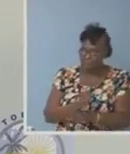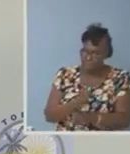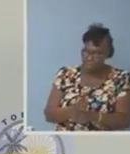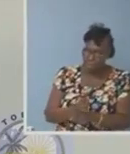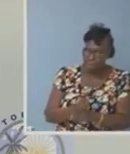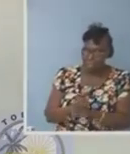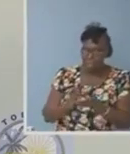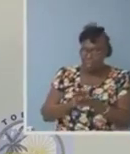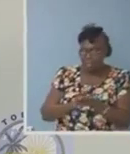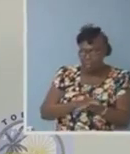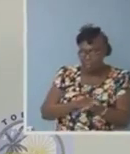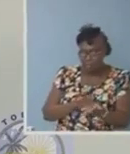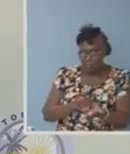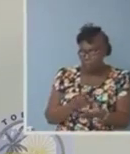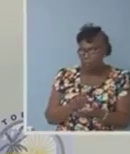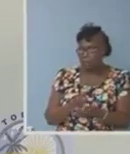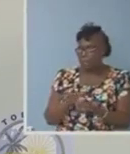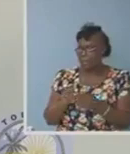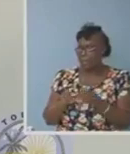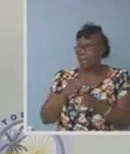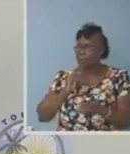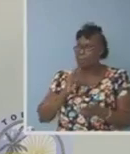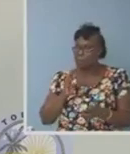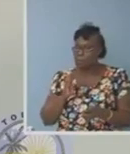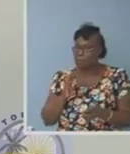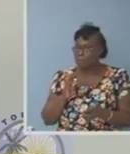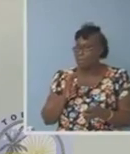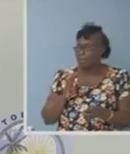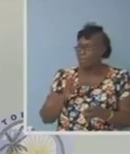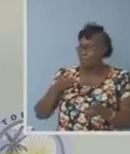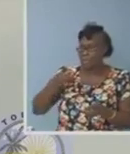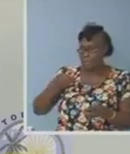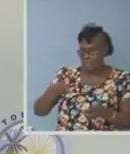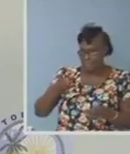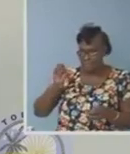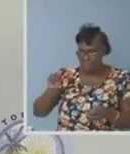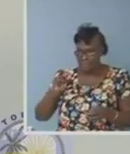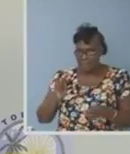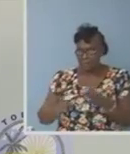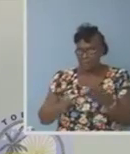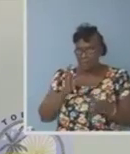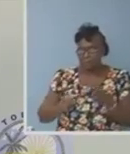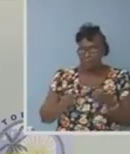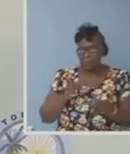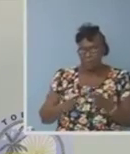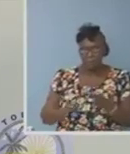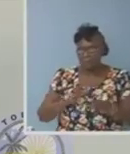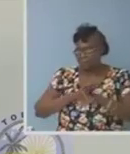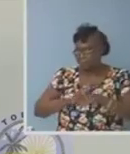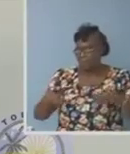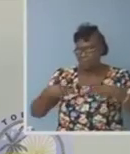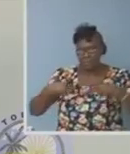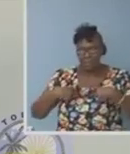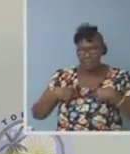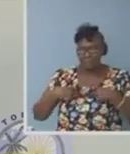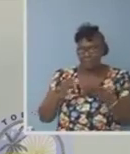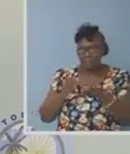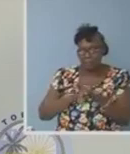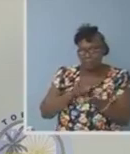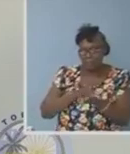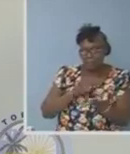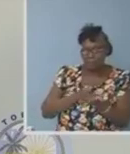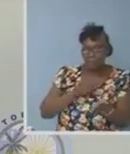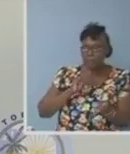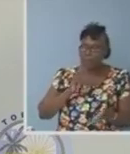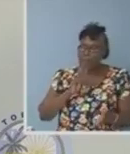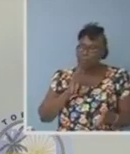water, hand sanitizers are only if you don't have access to soap and water. Hand sanitizers are not the